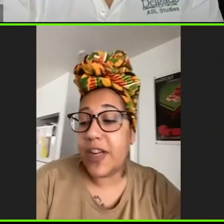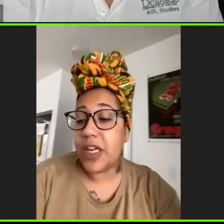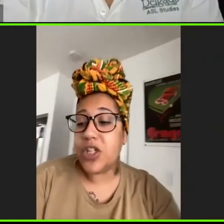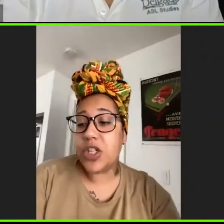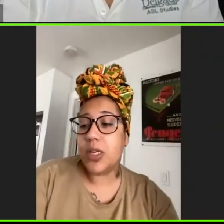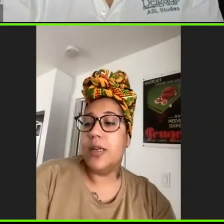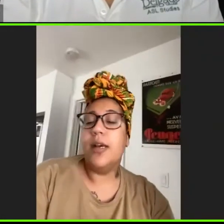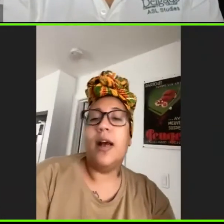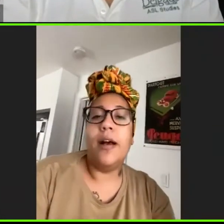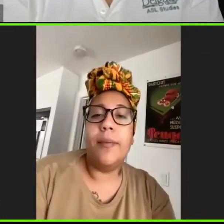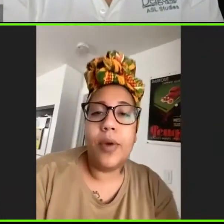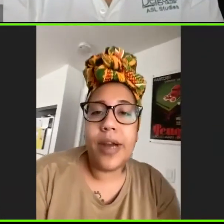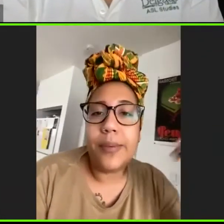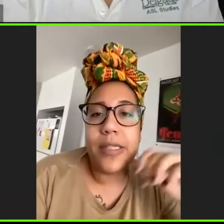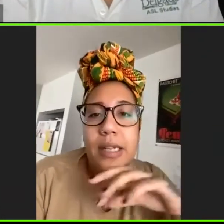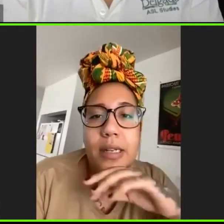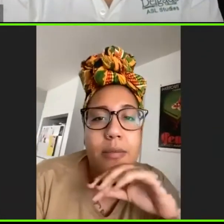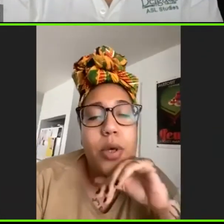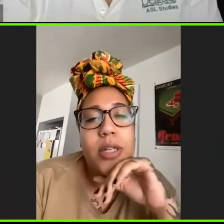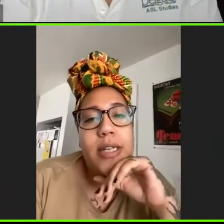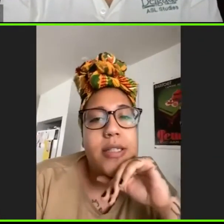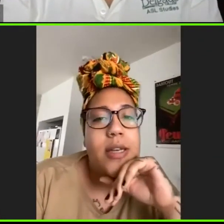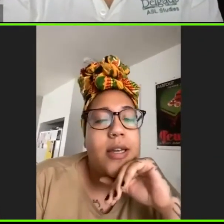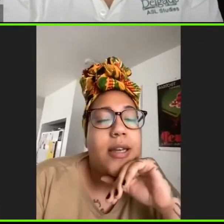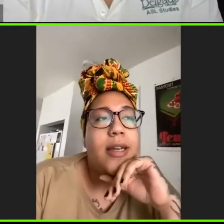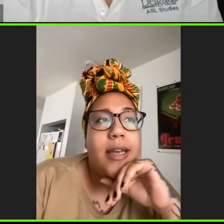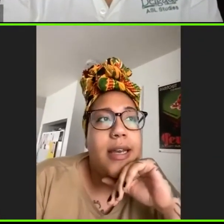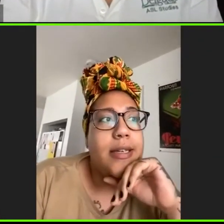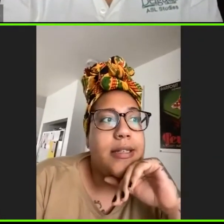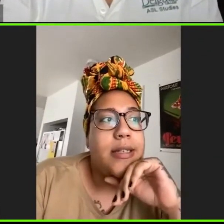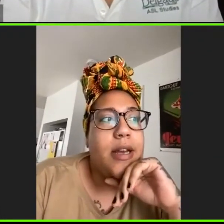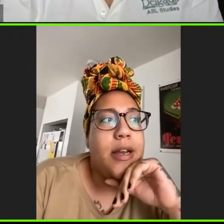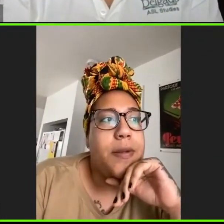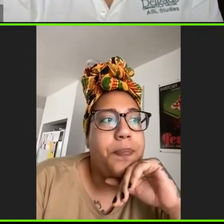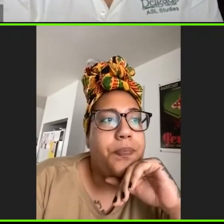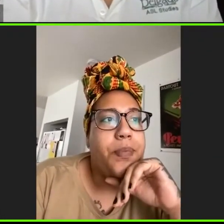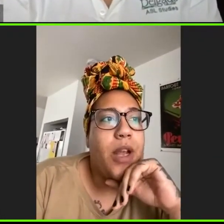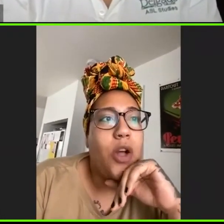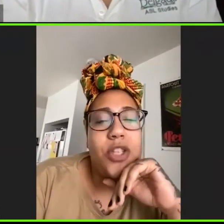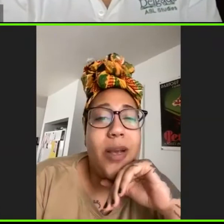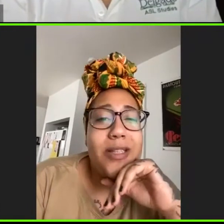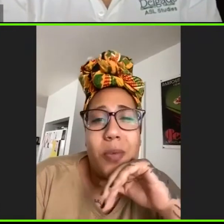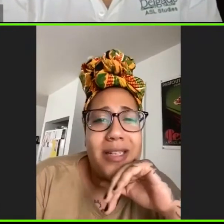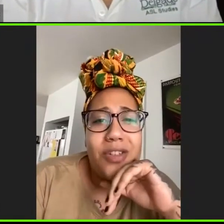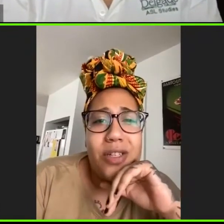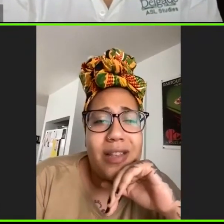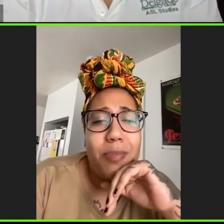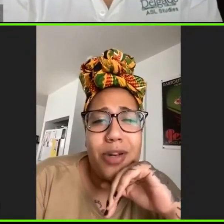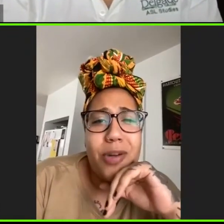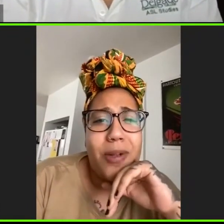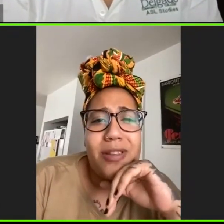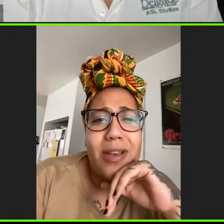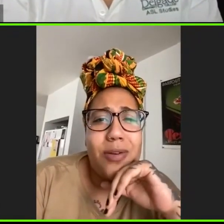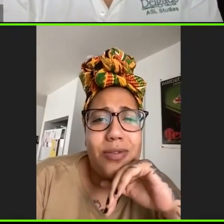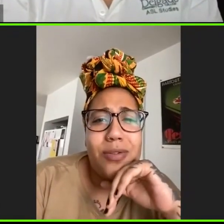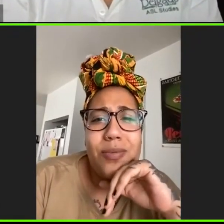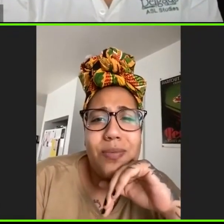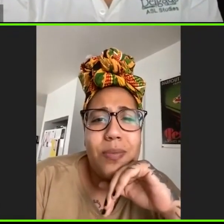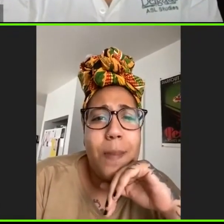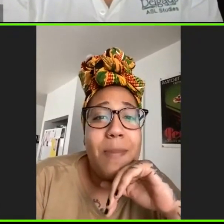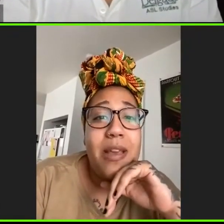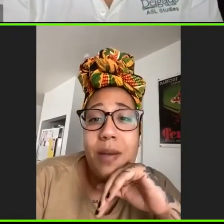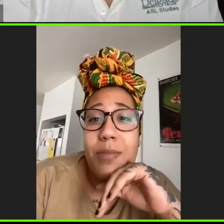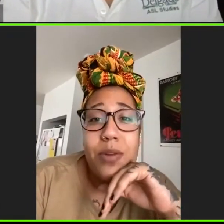never finished when I was in Portland, and also as a way to just like brush up on